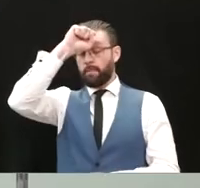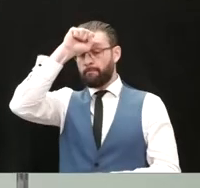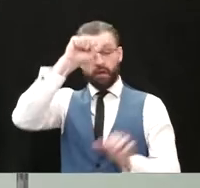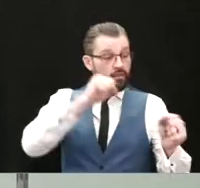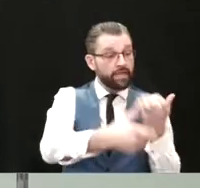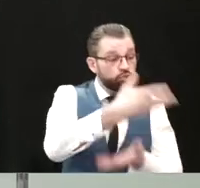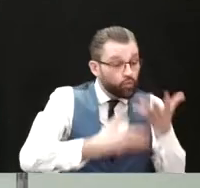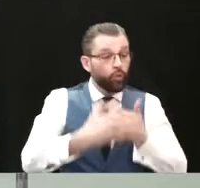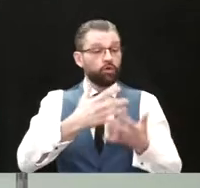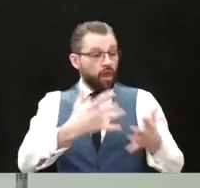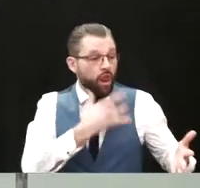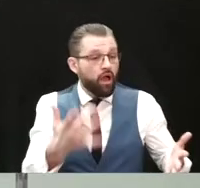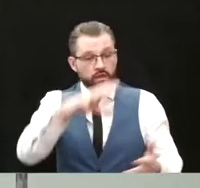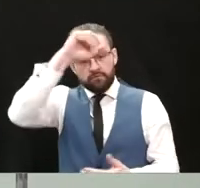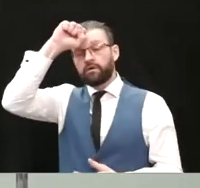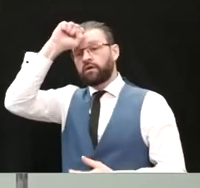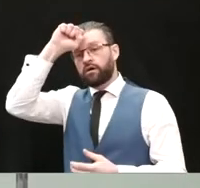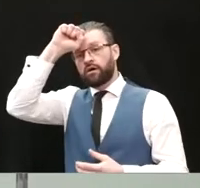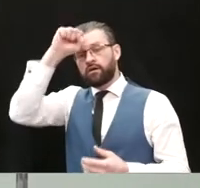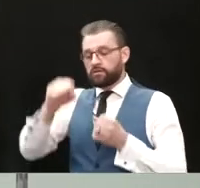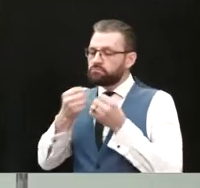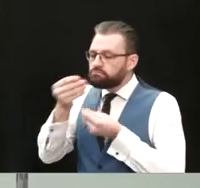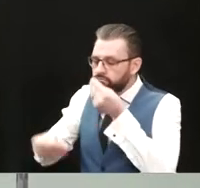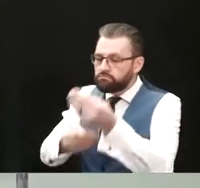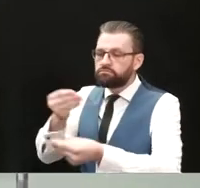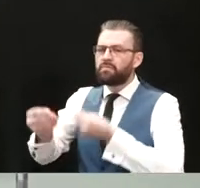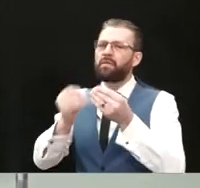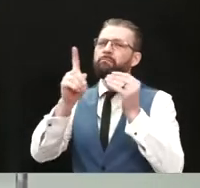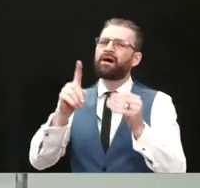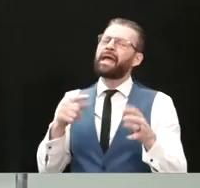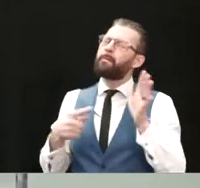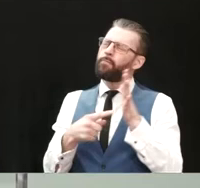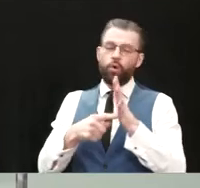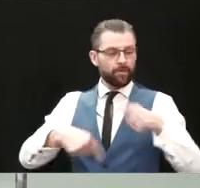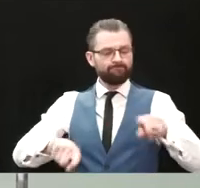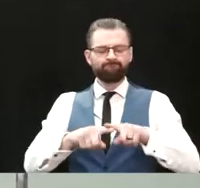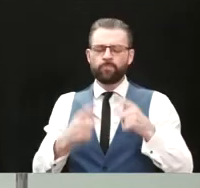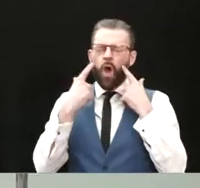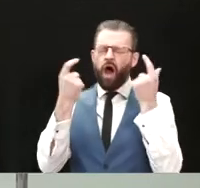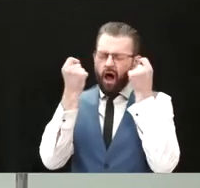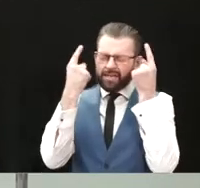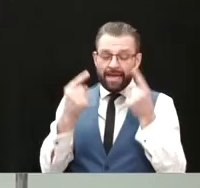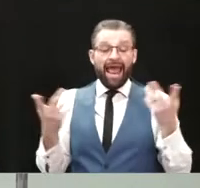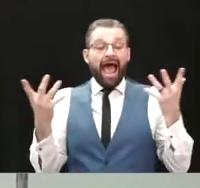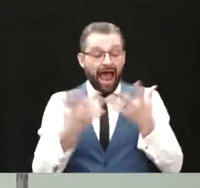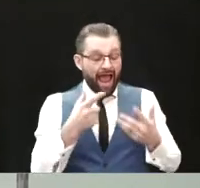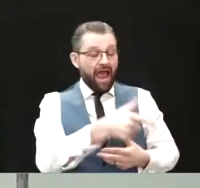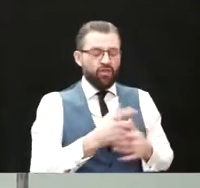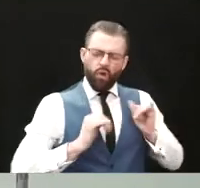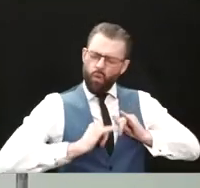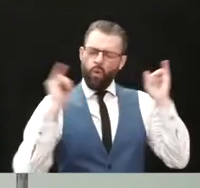stories alive, but to make the effort to understand how these horrors could